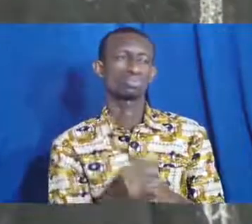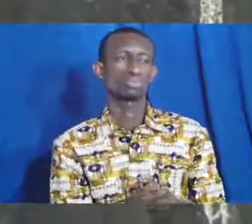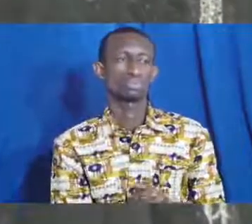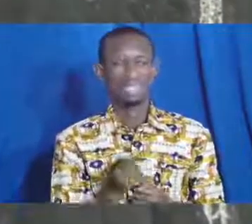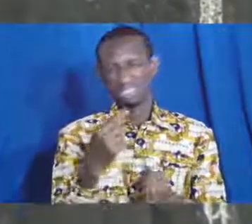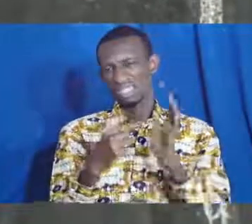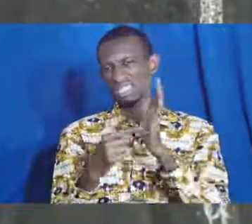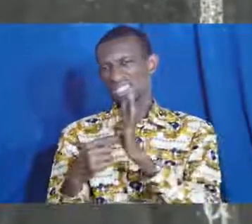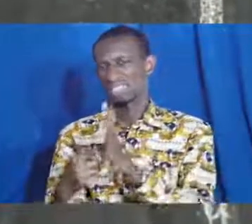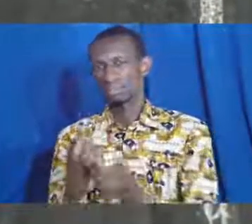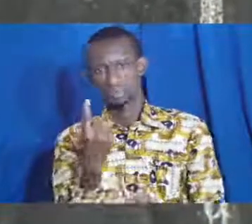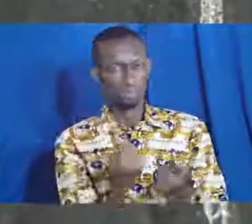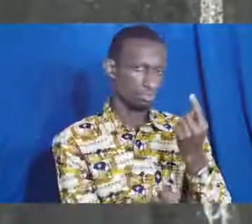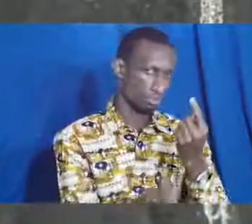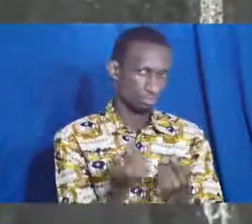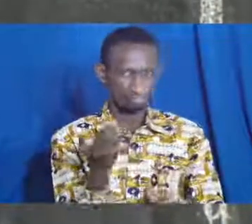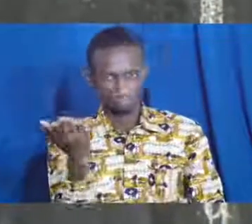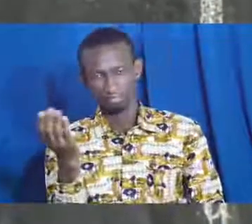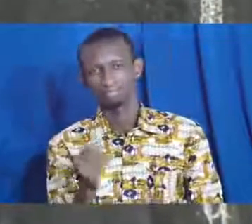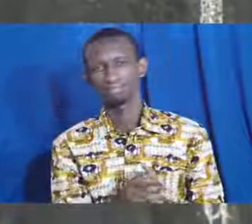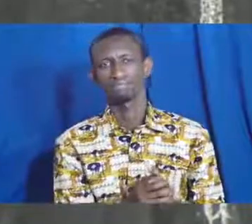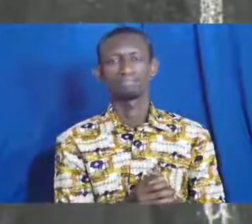of the examples of